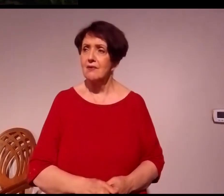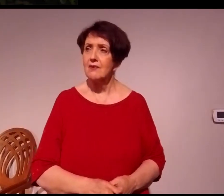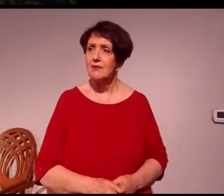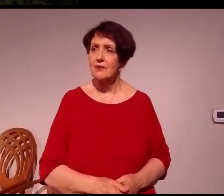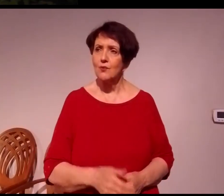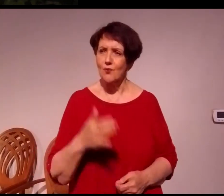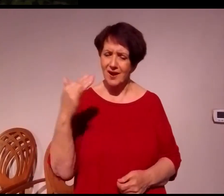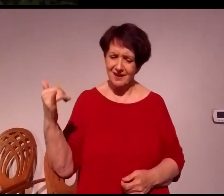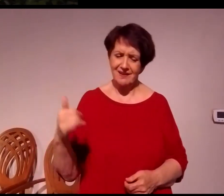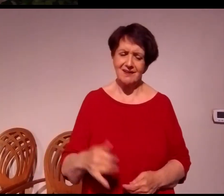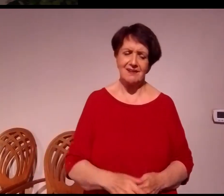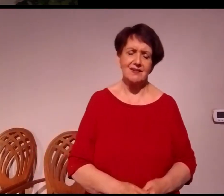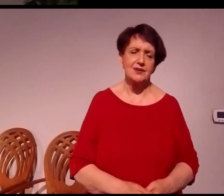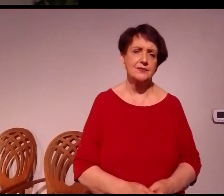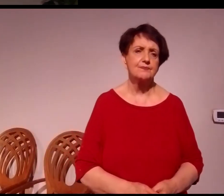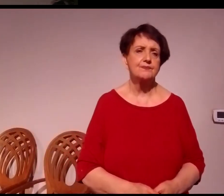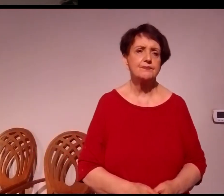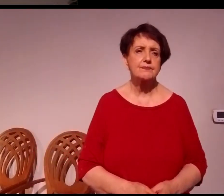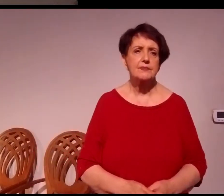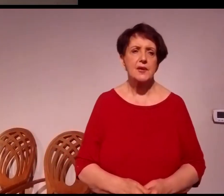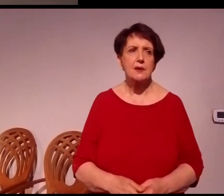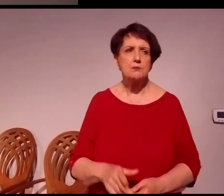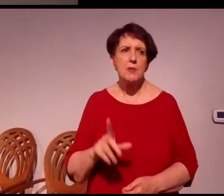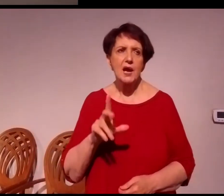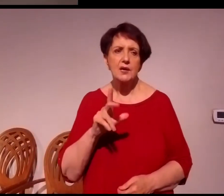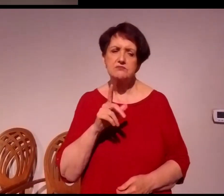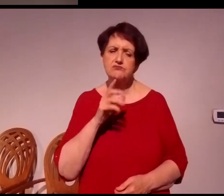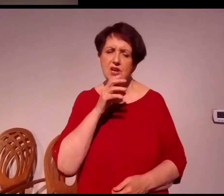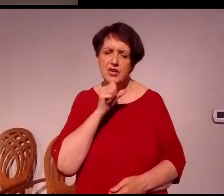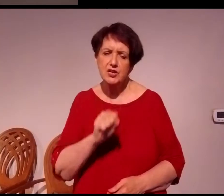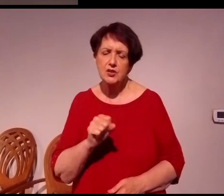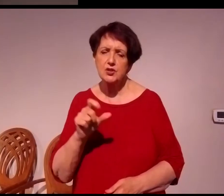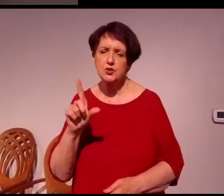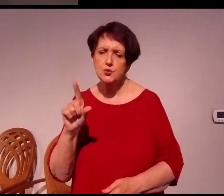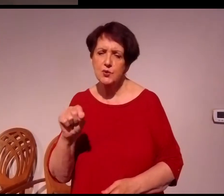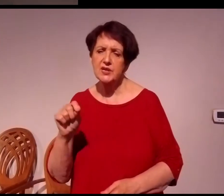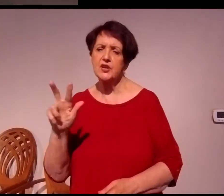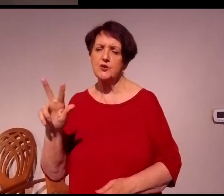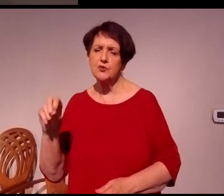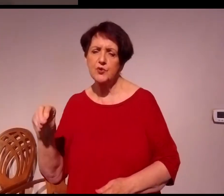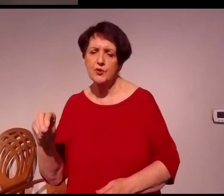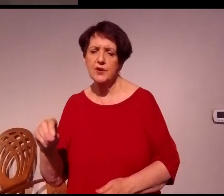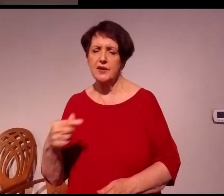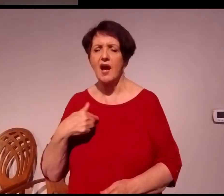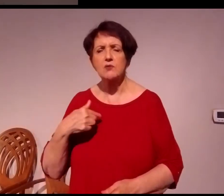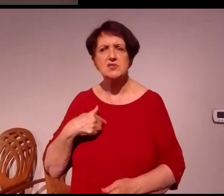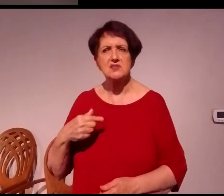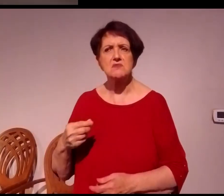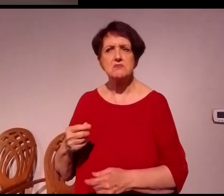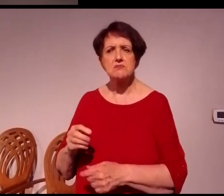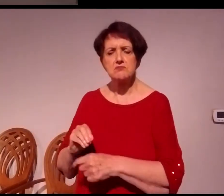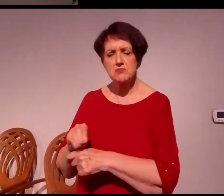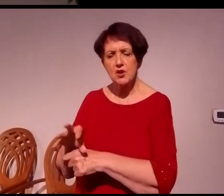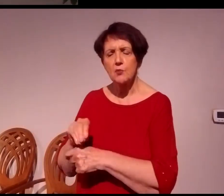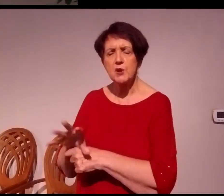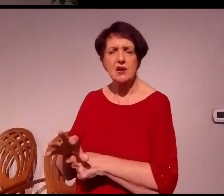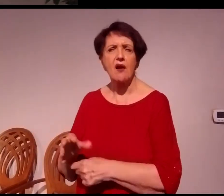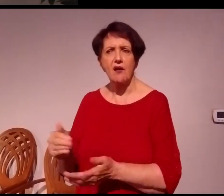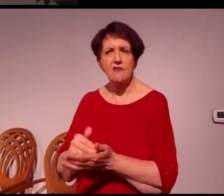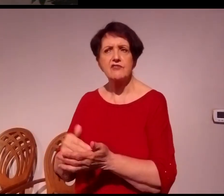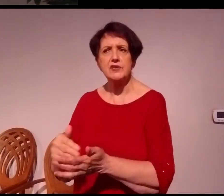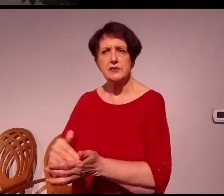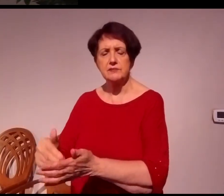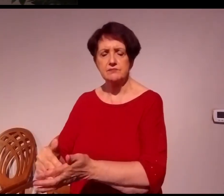You know, I spent a lot of time in therapy in my 20s and 30s as I was really dealing with the fact of my own addictions. I was dealing with